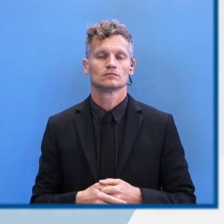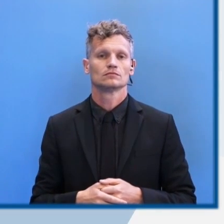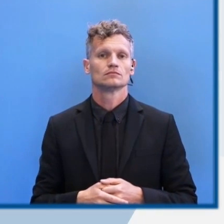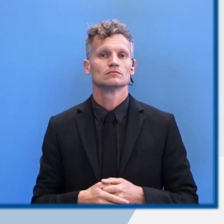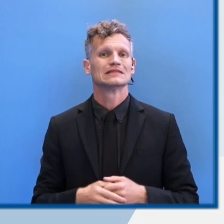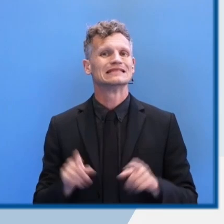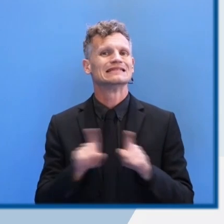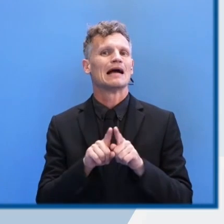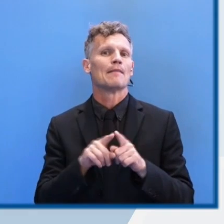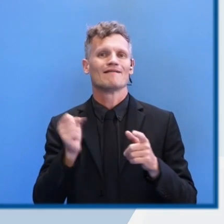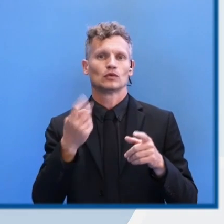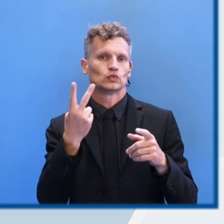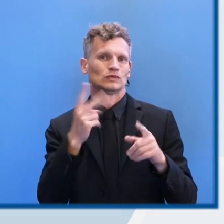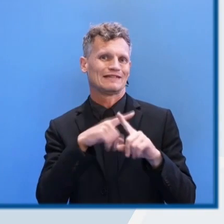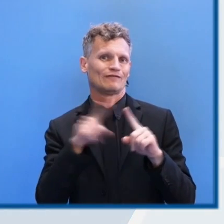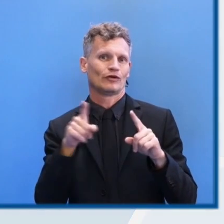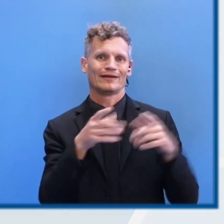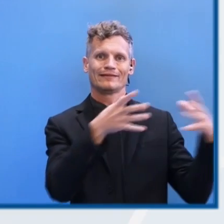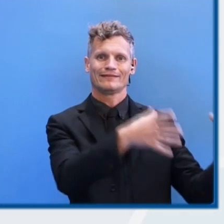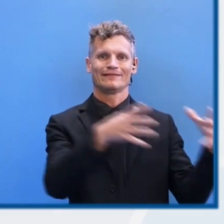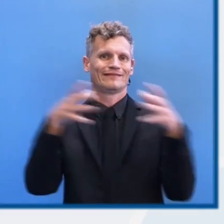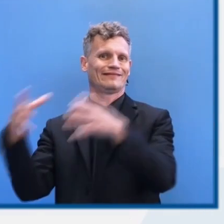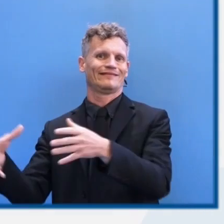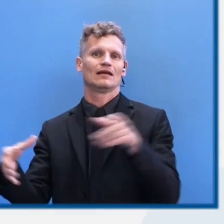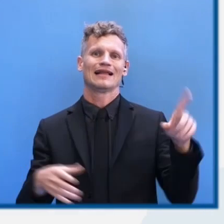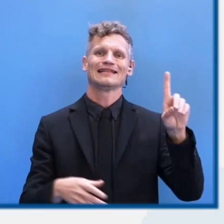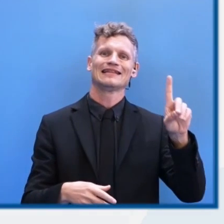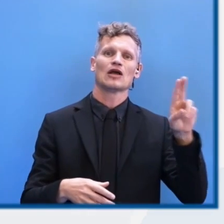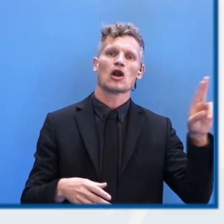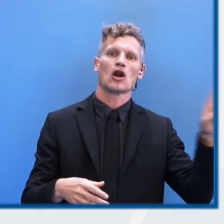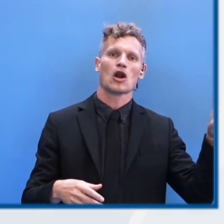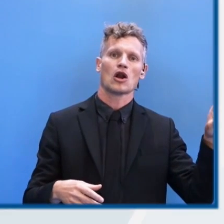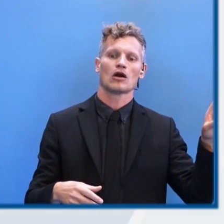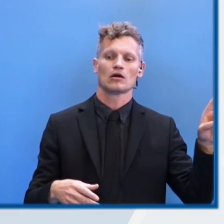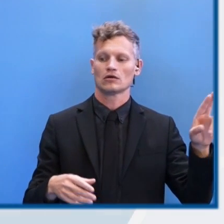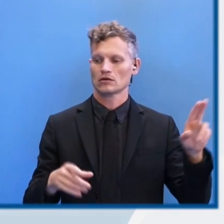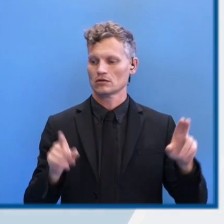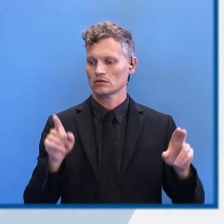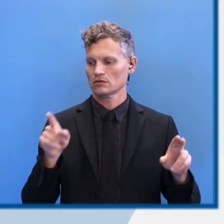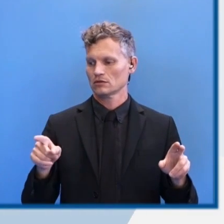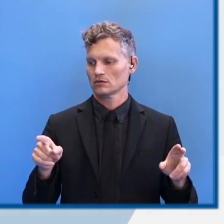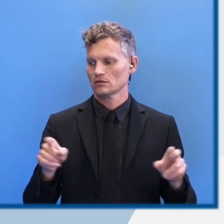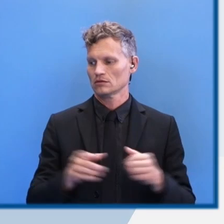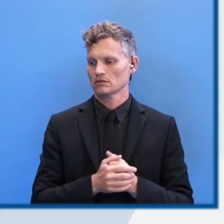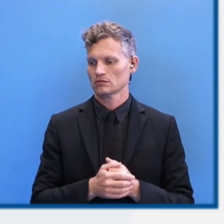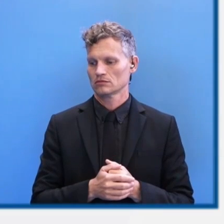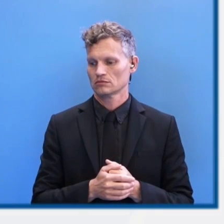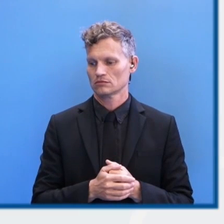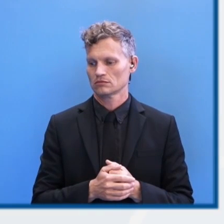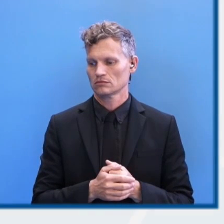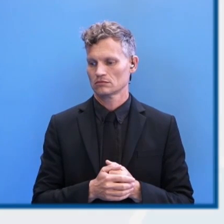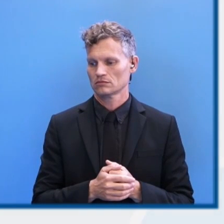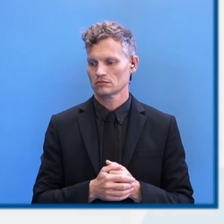silos together, the disaster risk people and the economists, and see how we can bring